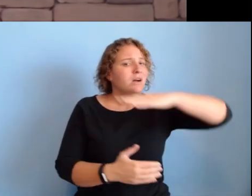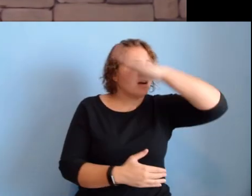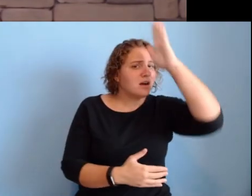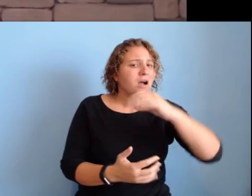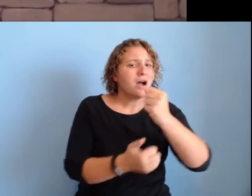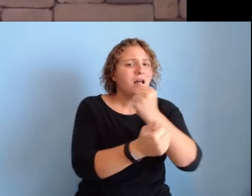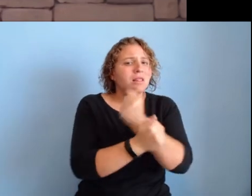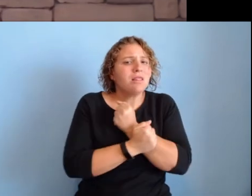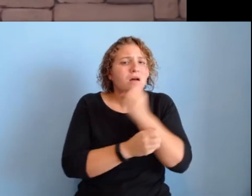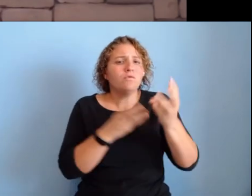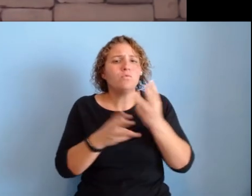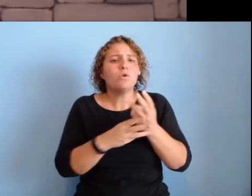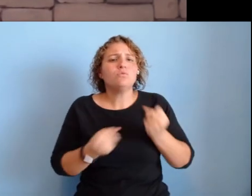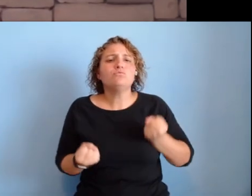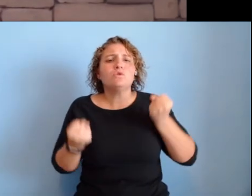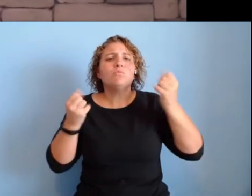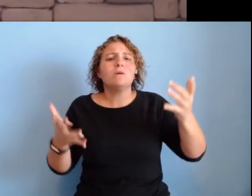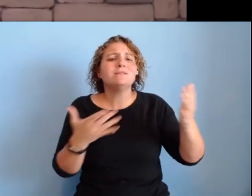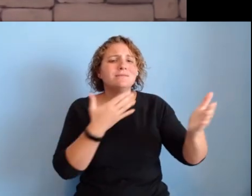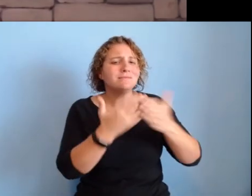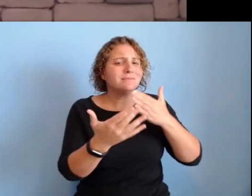whomsoever. What's that? Somebody's choosing.